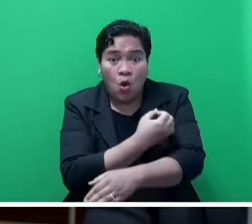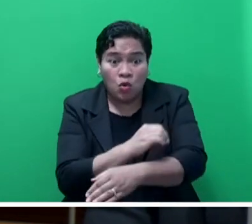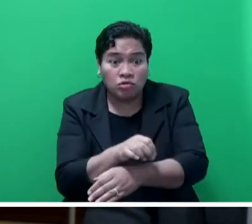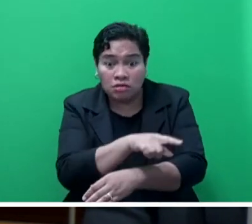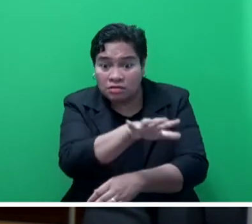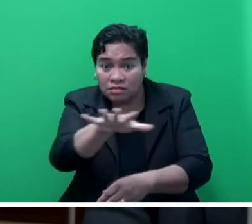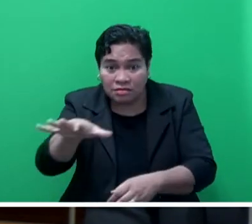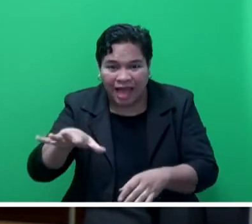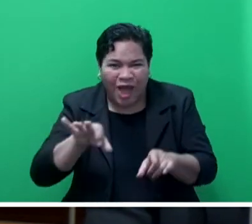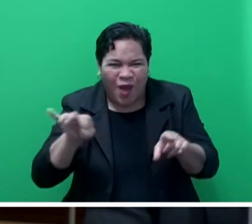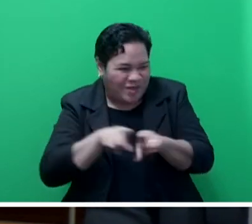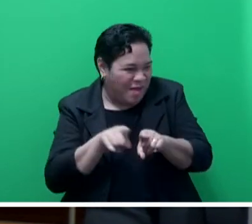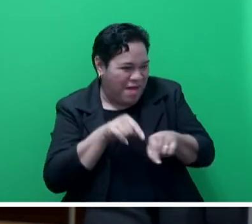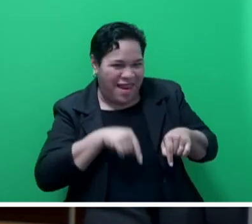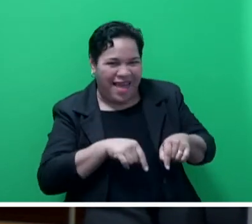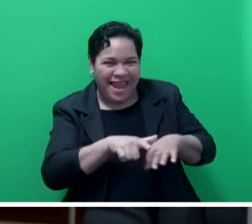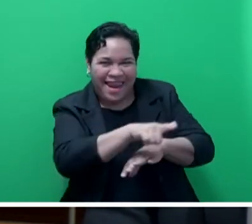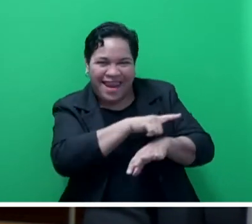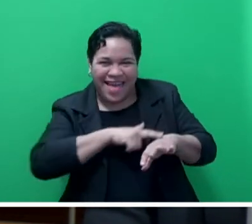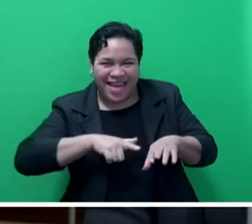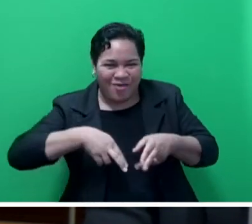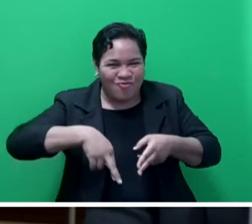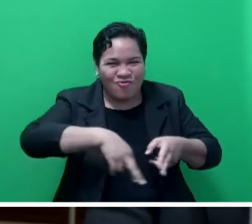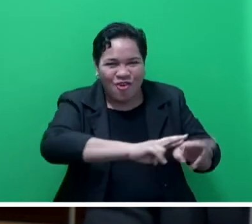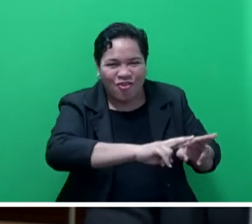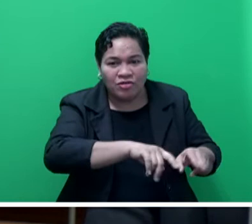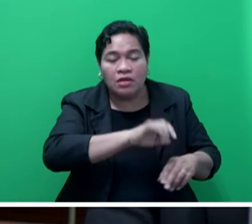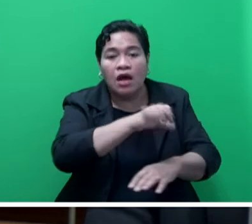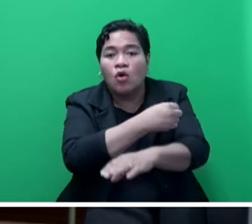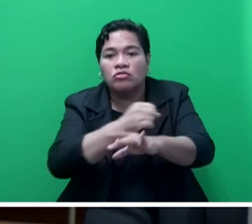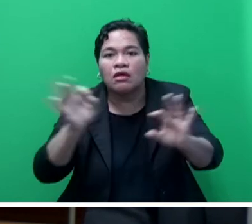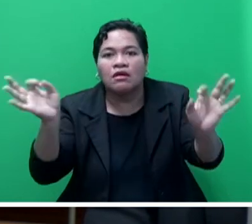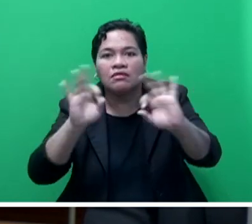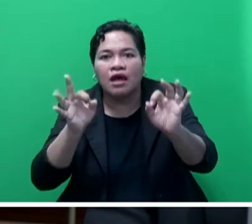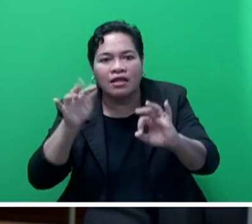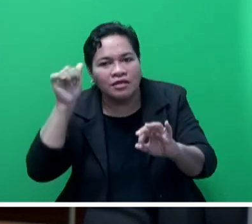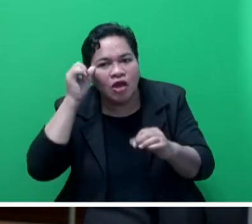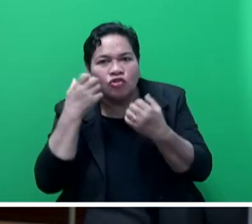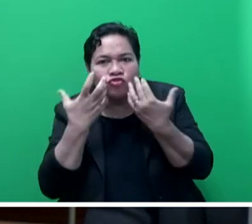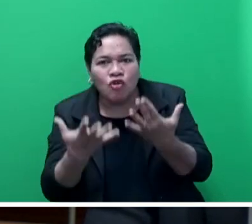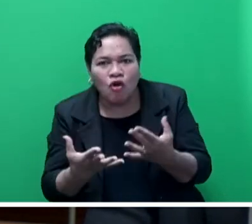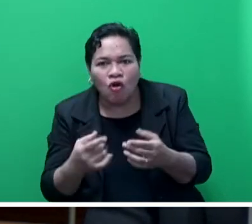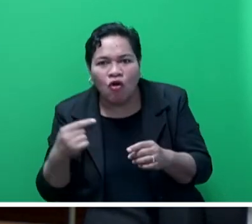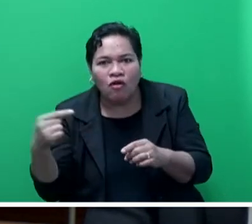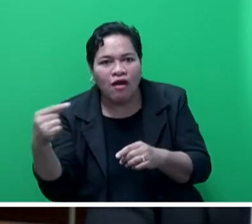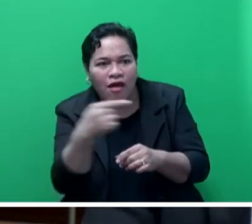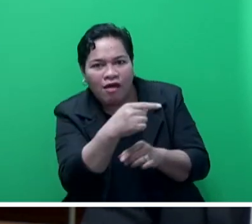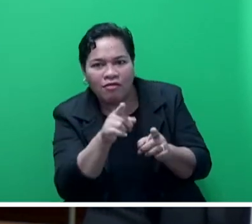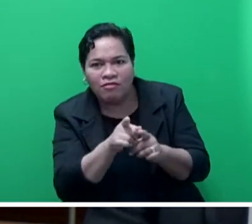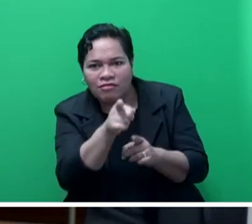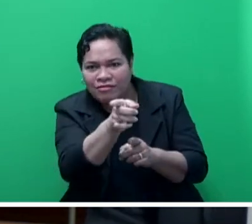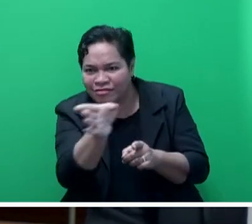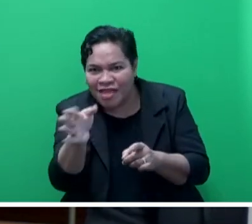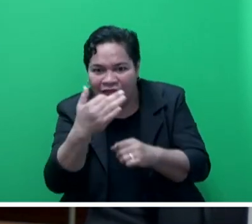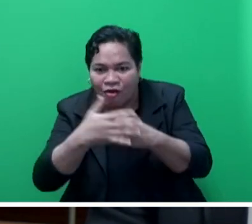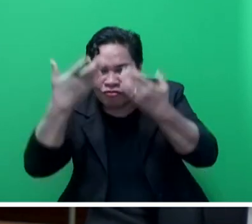the roads and highways, we don't have any actual signs to show location, so the route or distance to a destination, or the hazards along the way. And